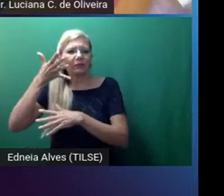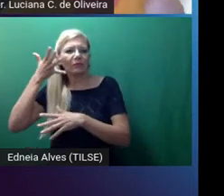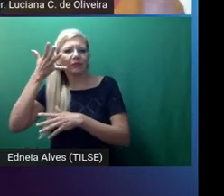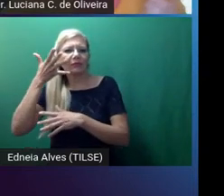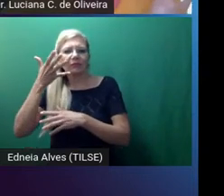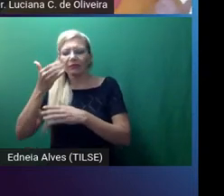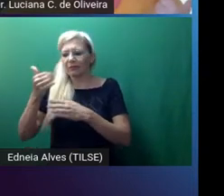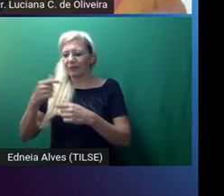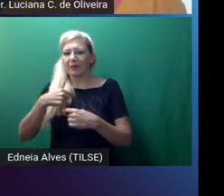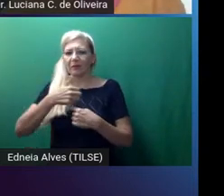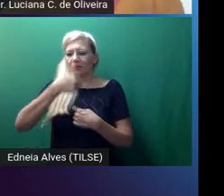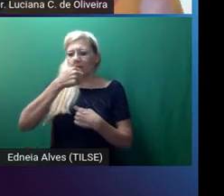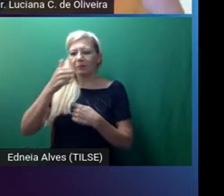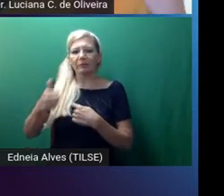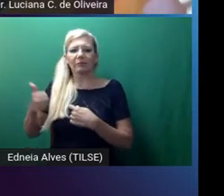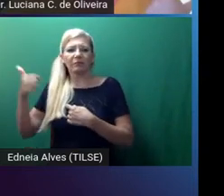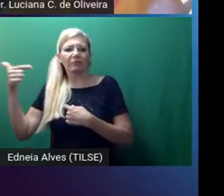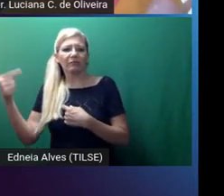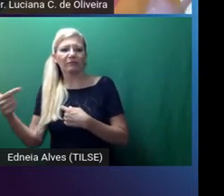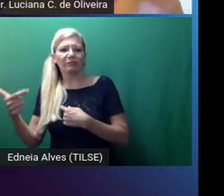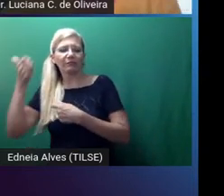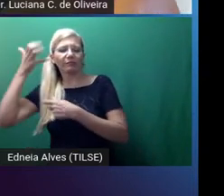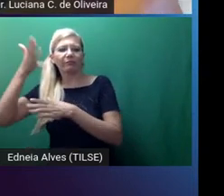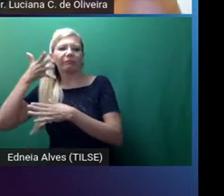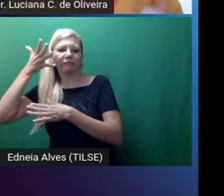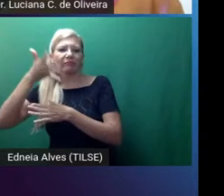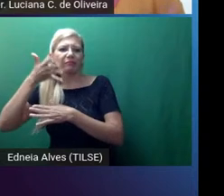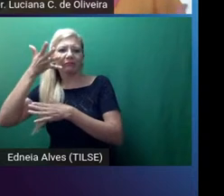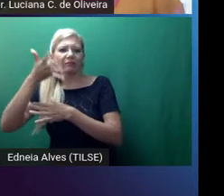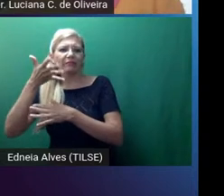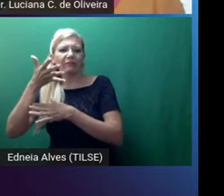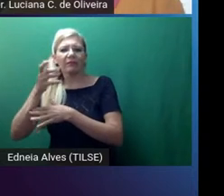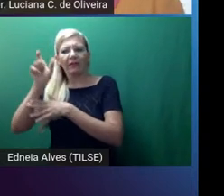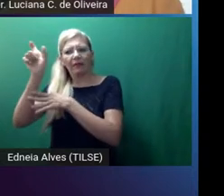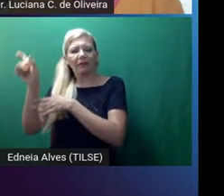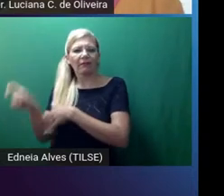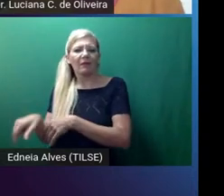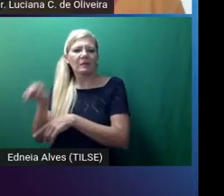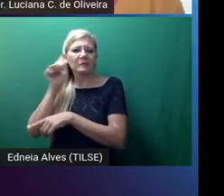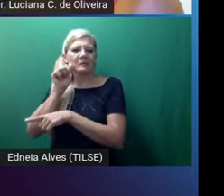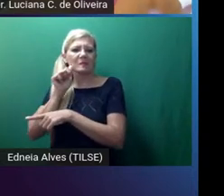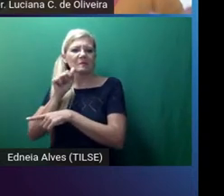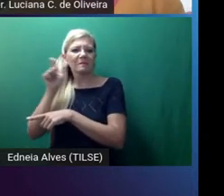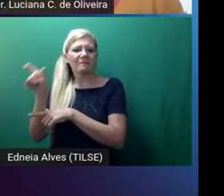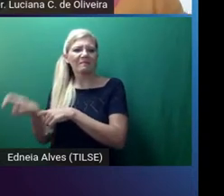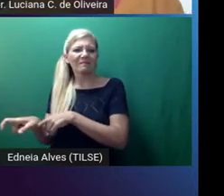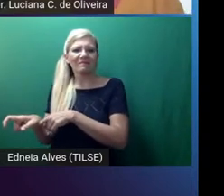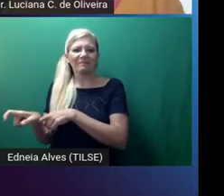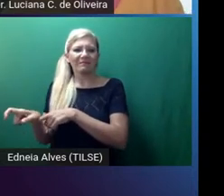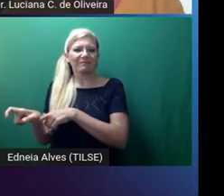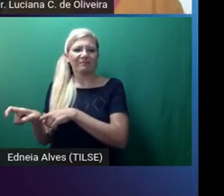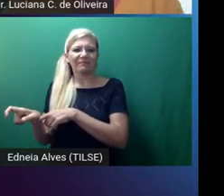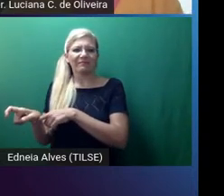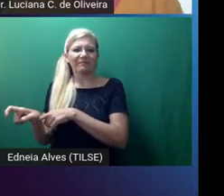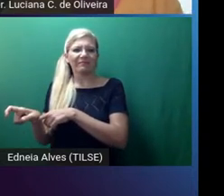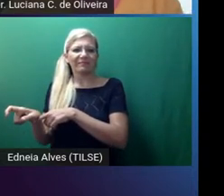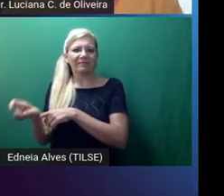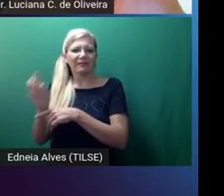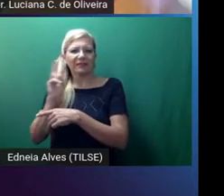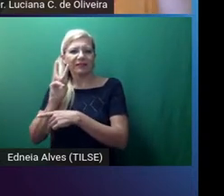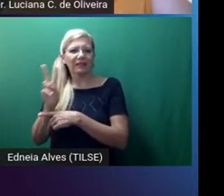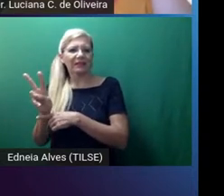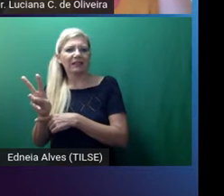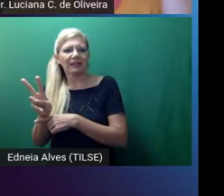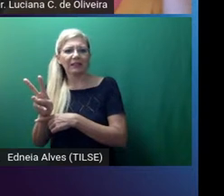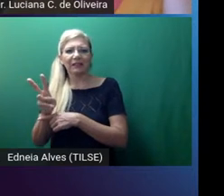me, Dorothy Zermack. And she and I, like, I turned to her and I said, oh my God,